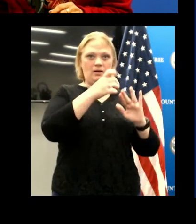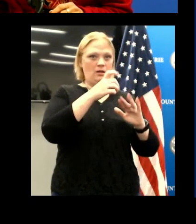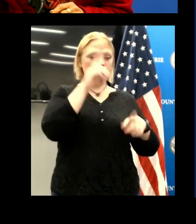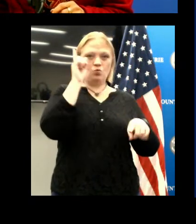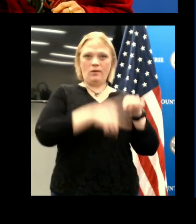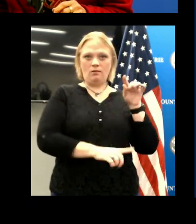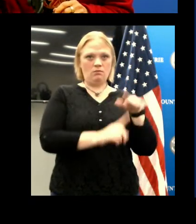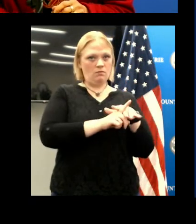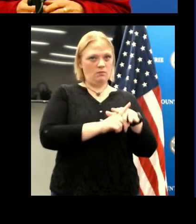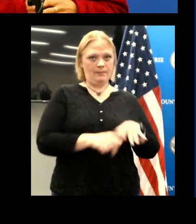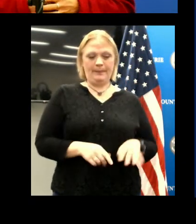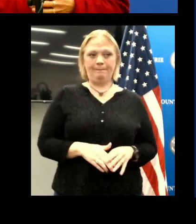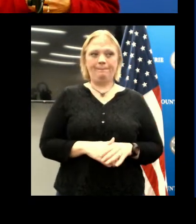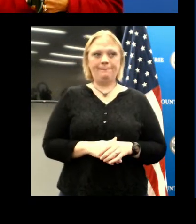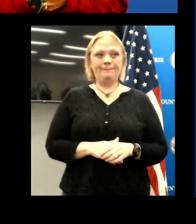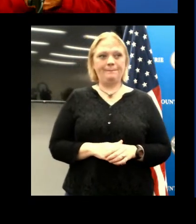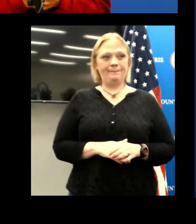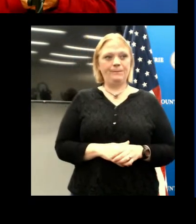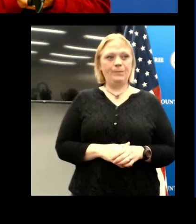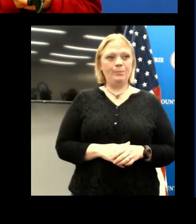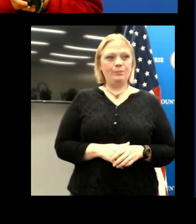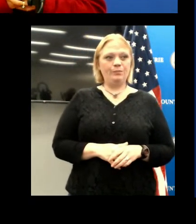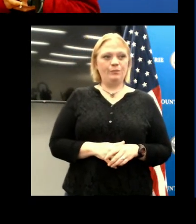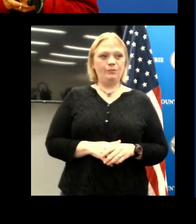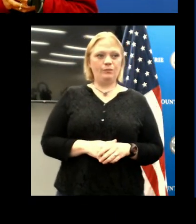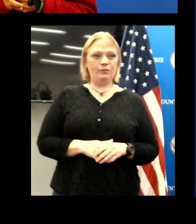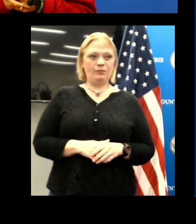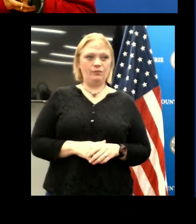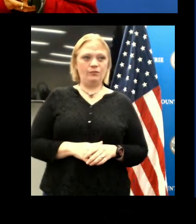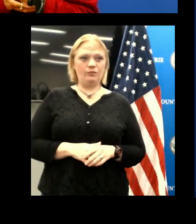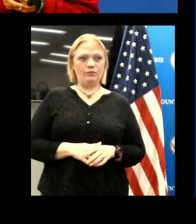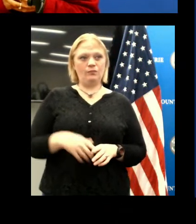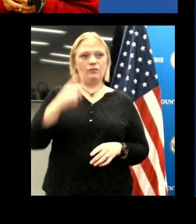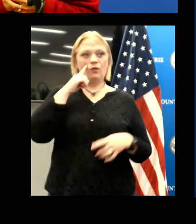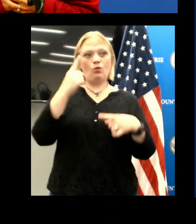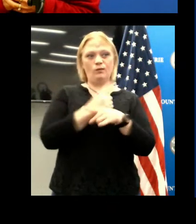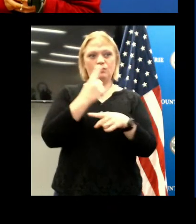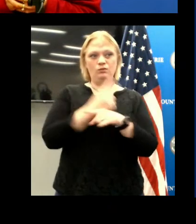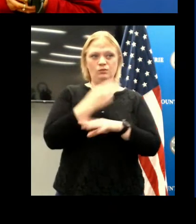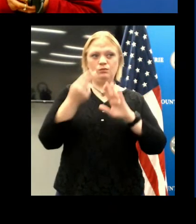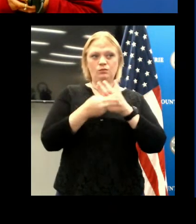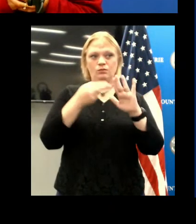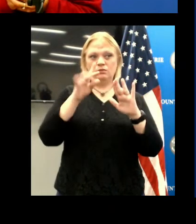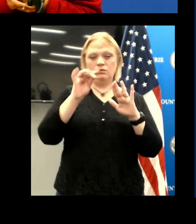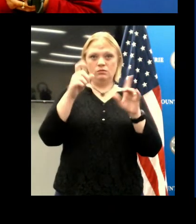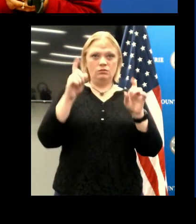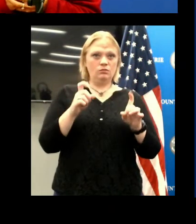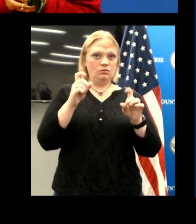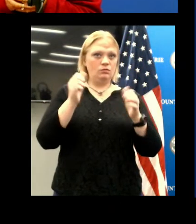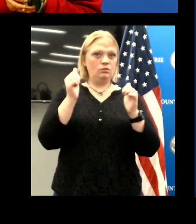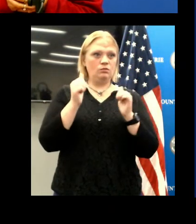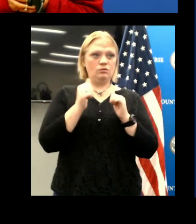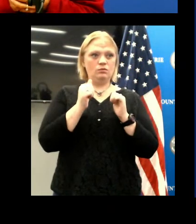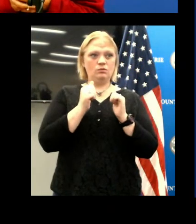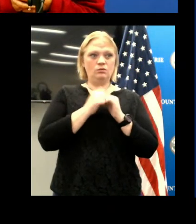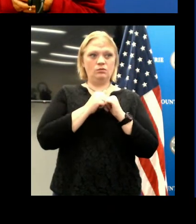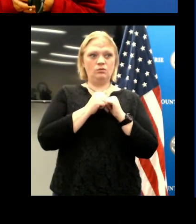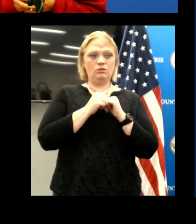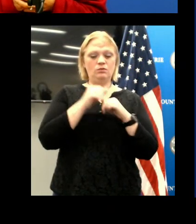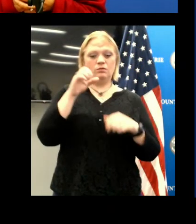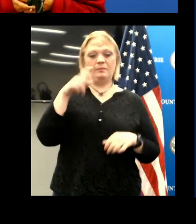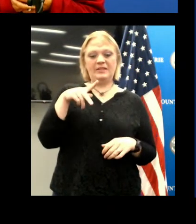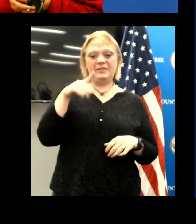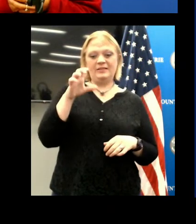tests. So for our regular diagnostic tests with our reverse transcriptase